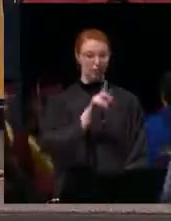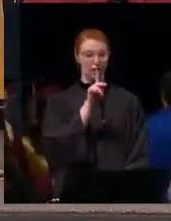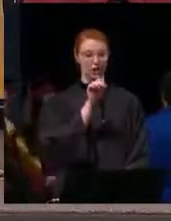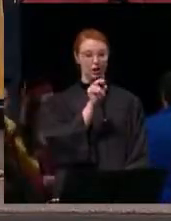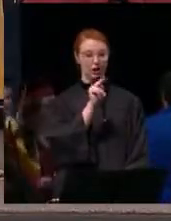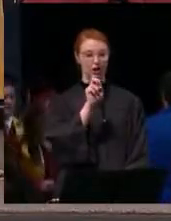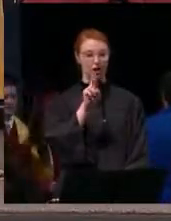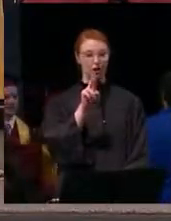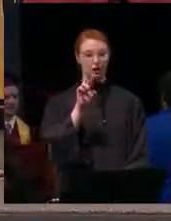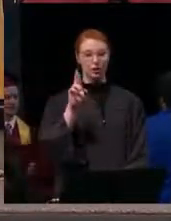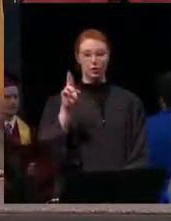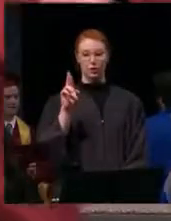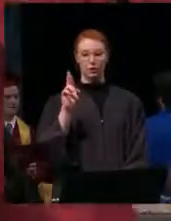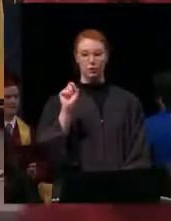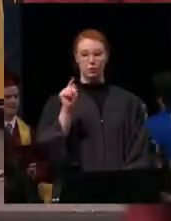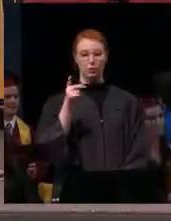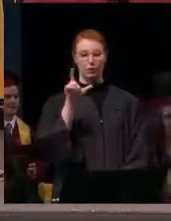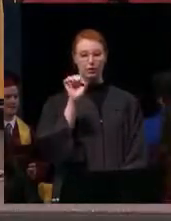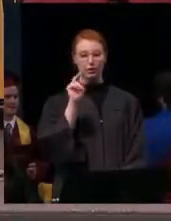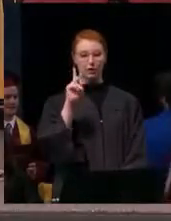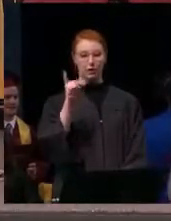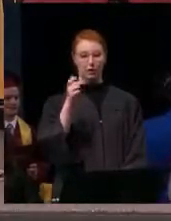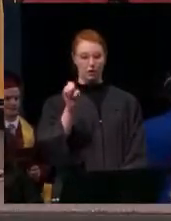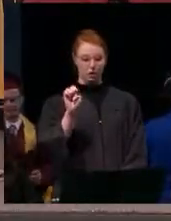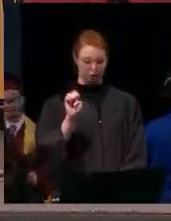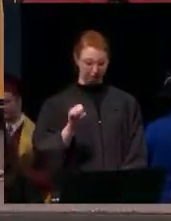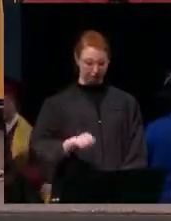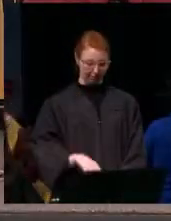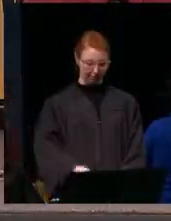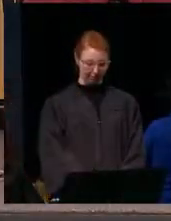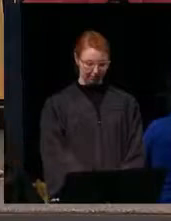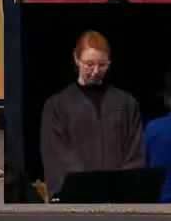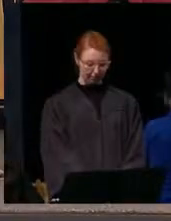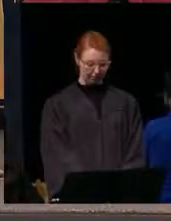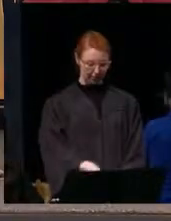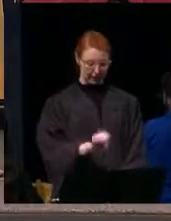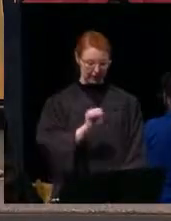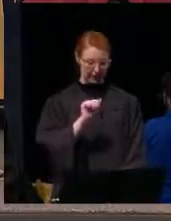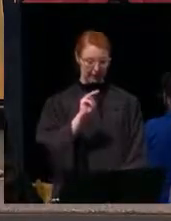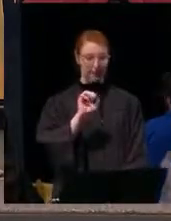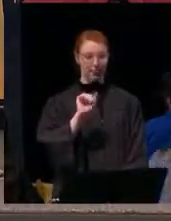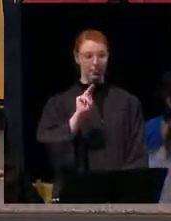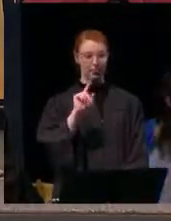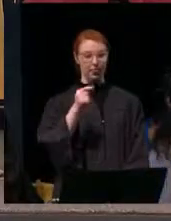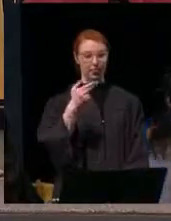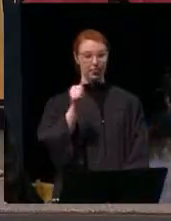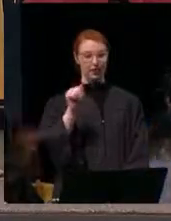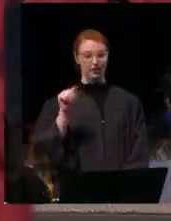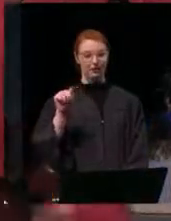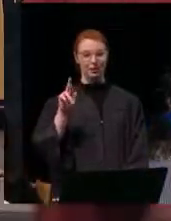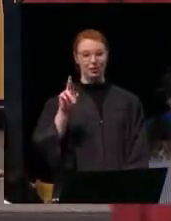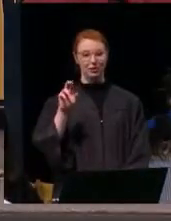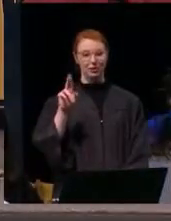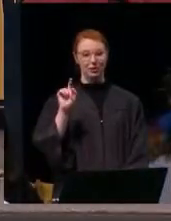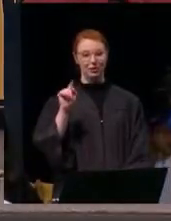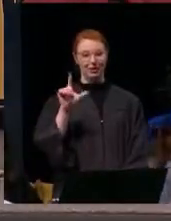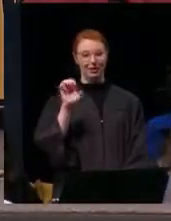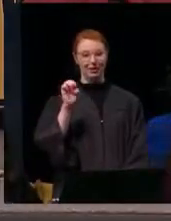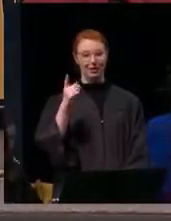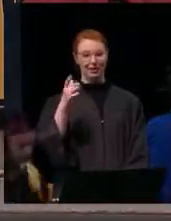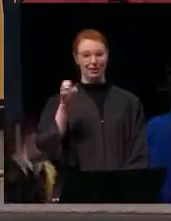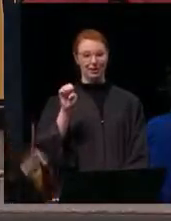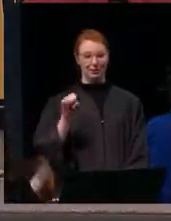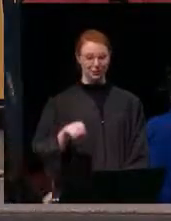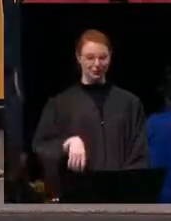Connor Rutledge. Samantha Rutledge.